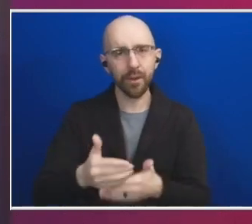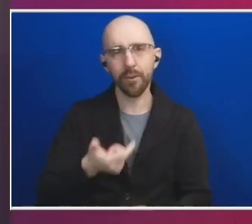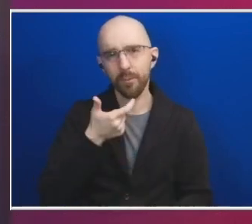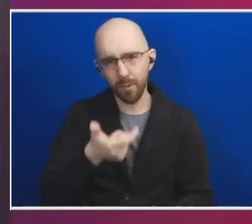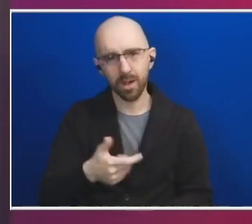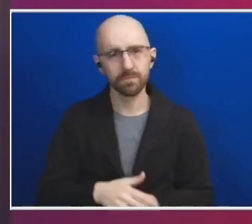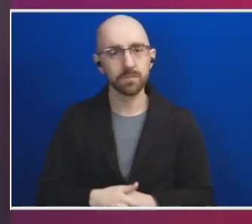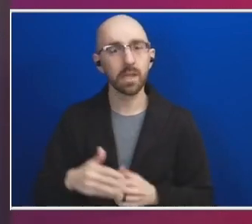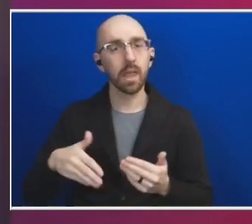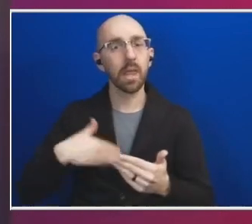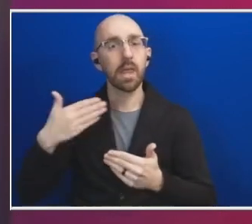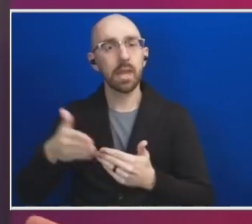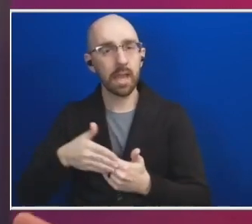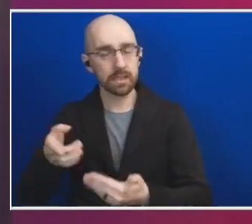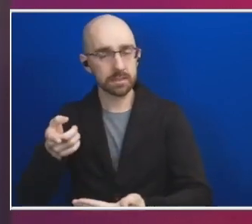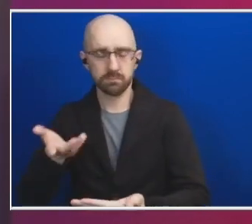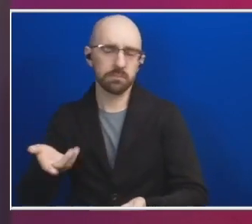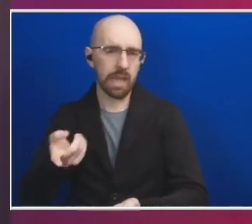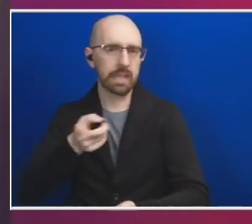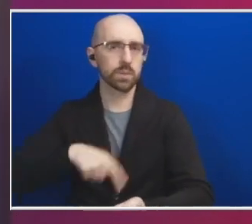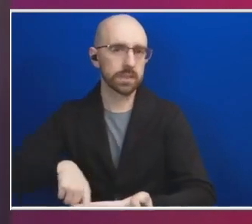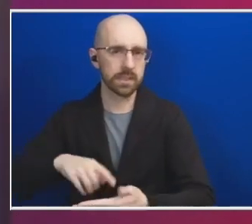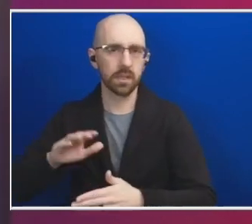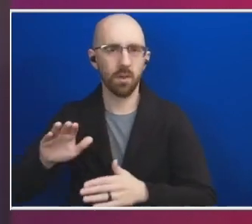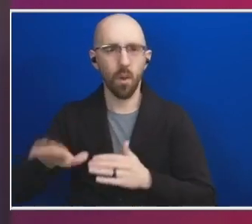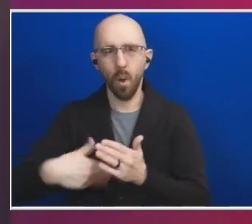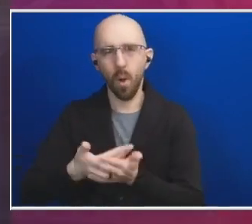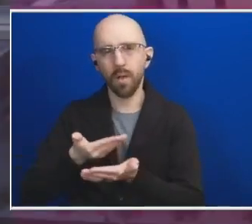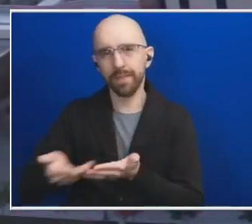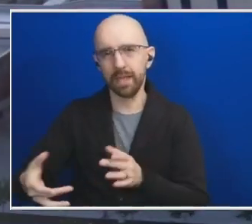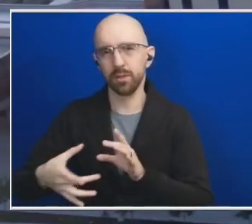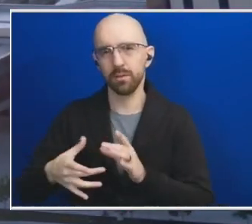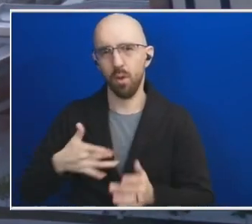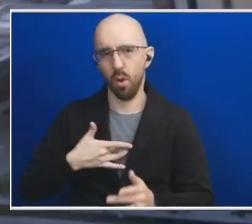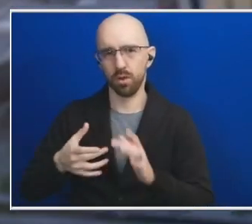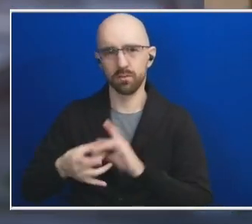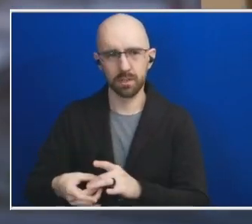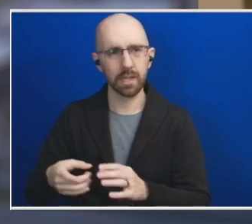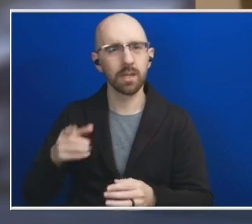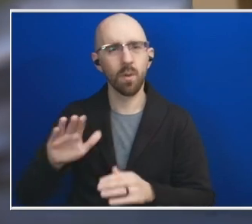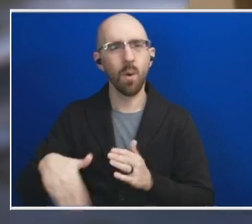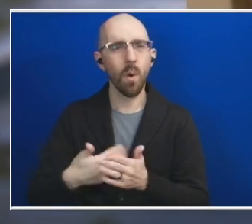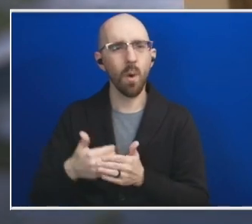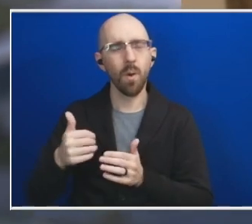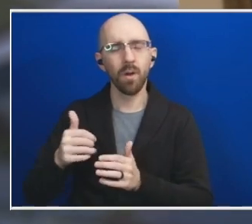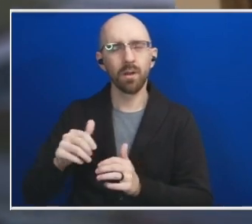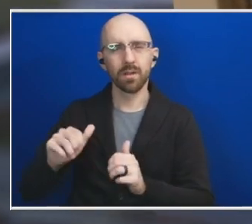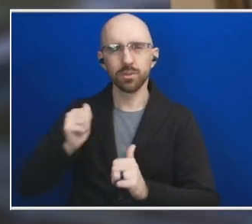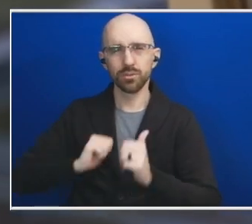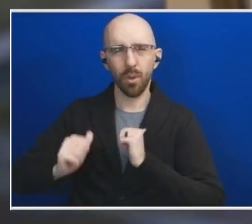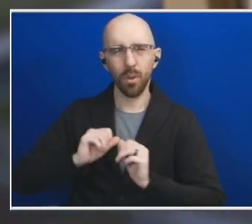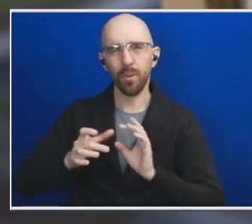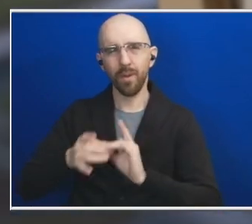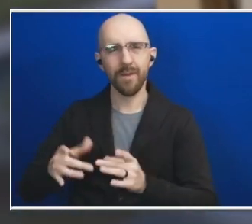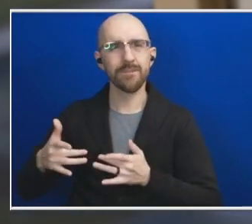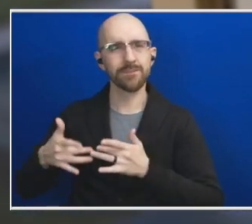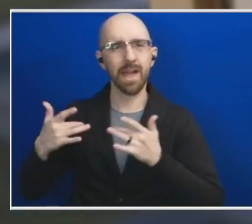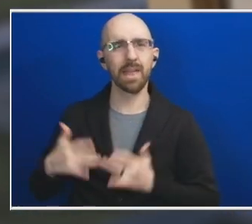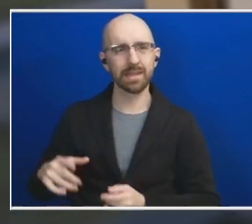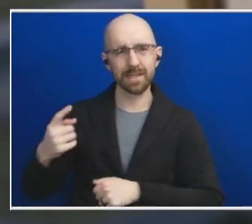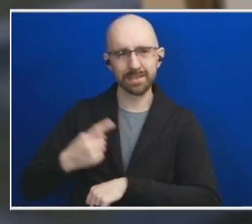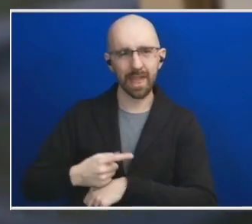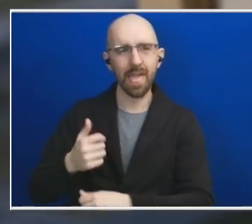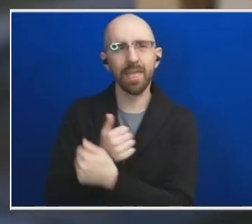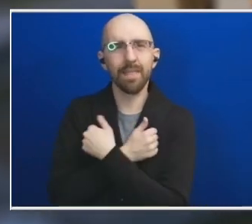week on All Things Heart, we're doing a whole week of heart stories for Valentine's Day. We're doing a week of love stories. And on